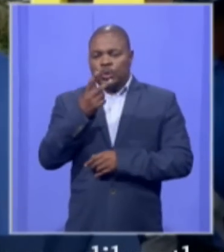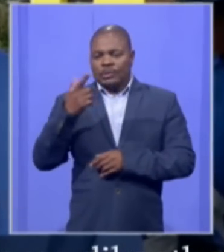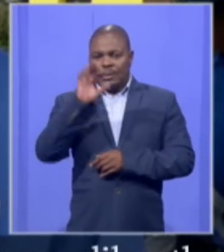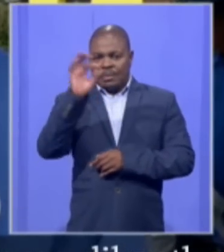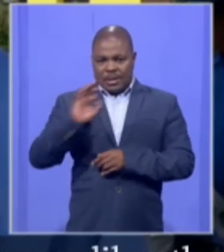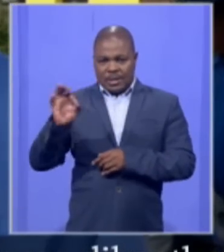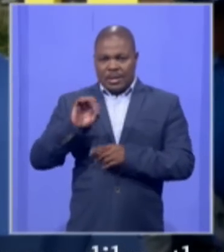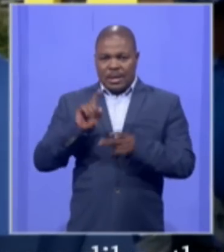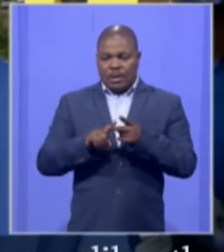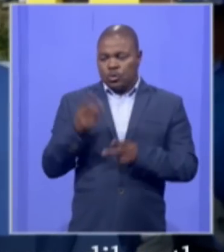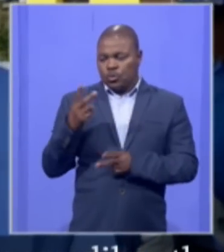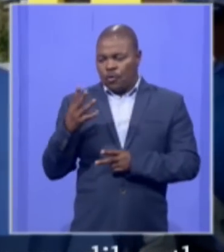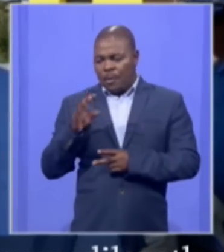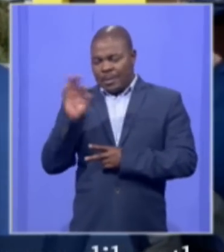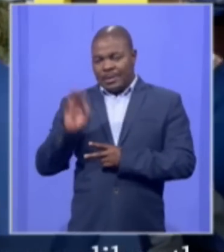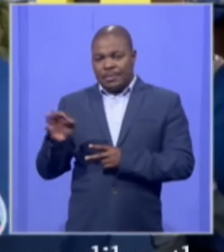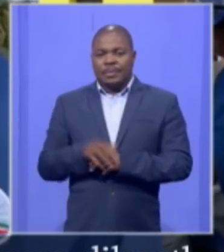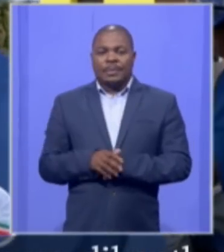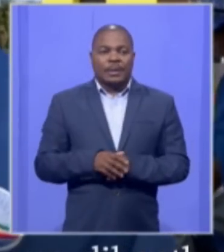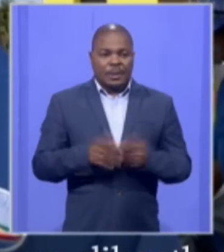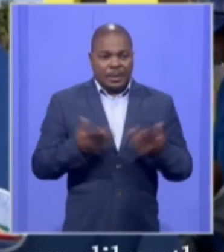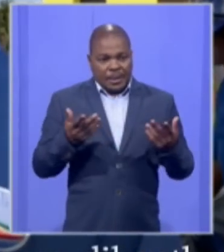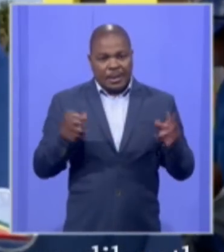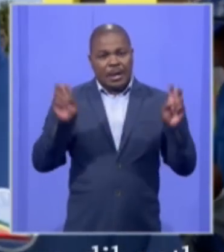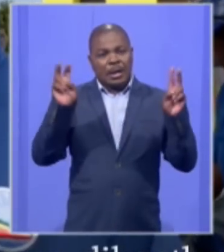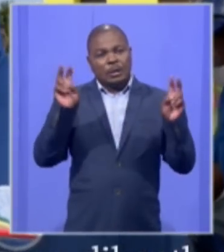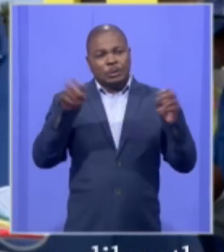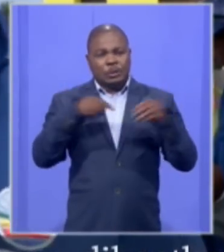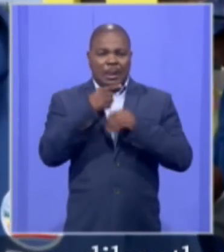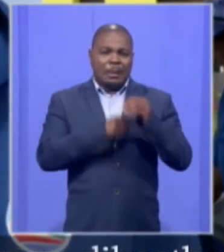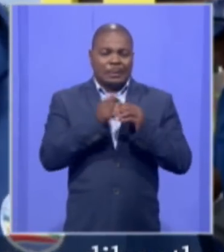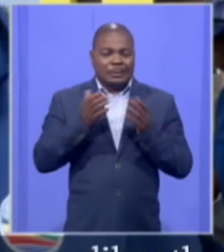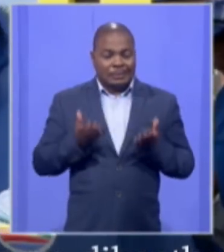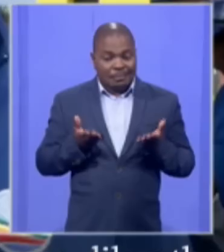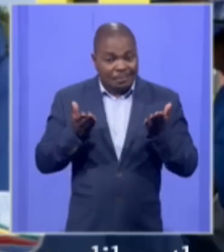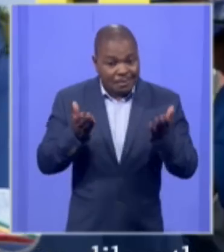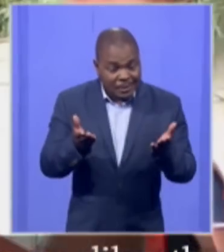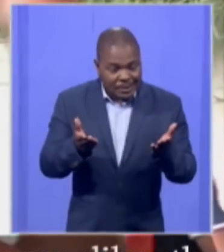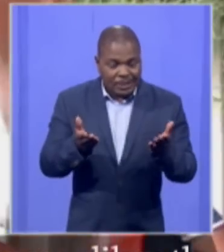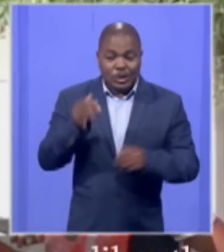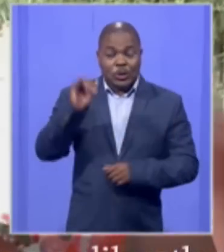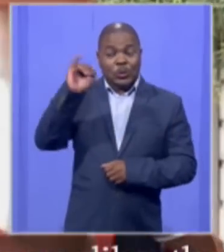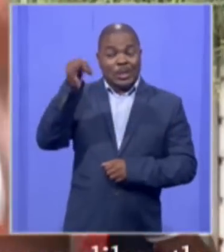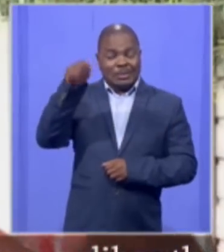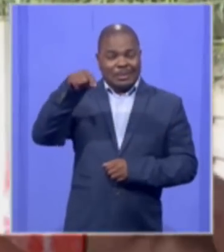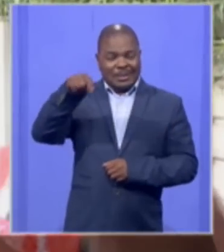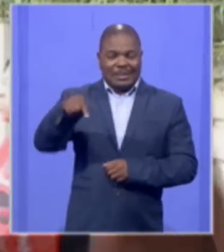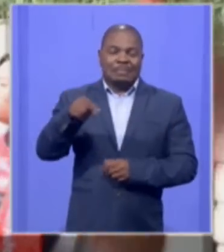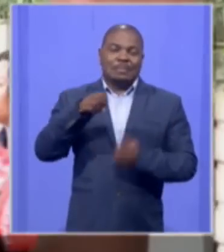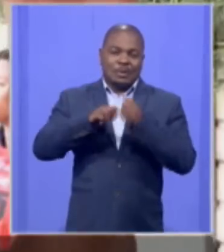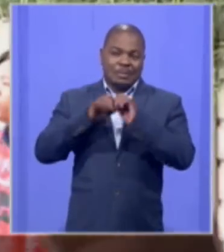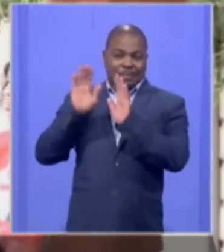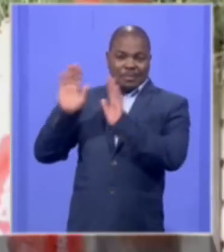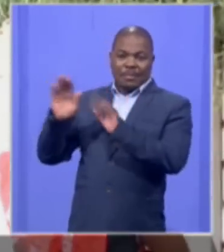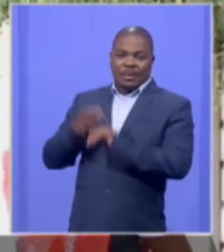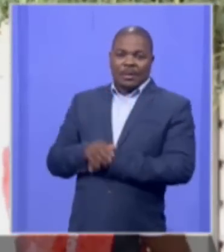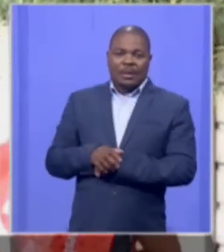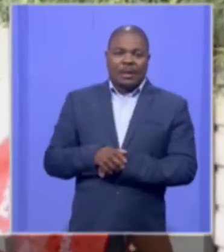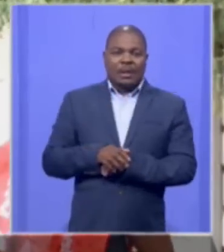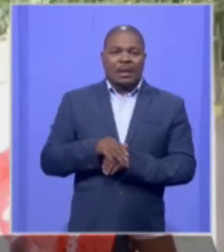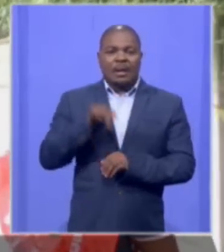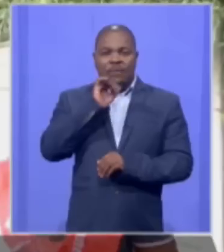with 24%. But the issues with service delivery is the city of Johannesburg's problem. When we start servicing